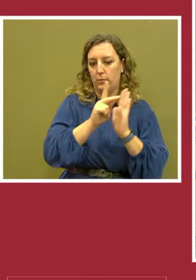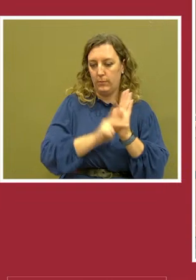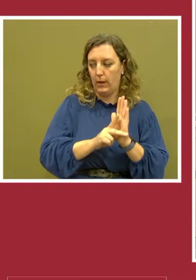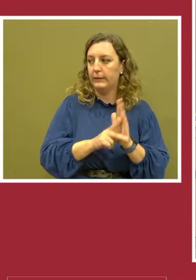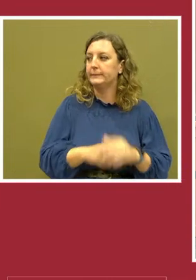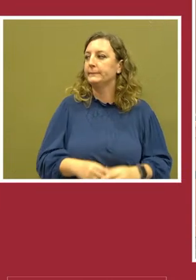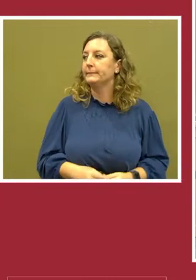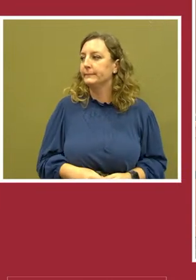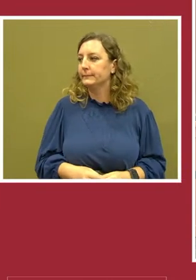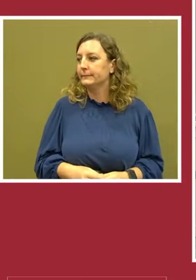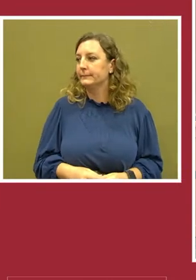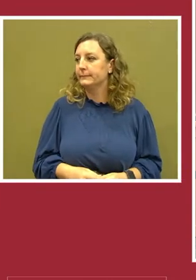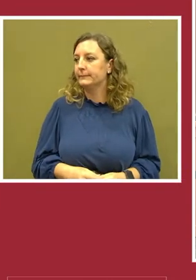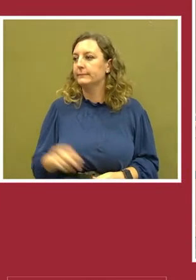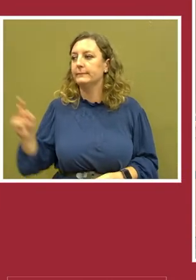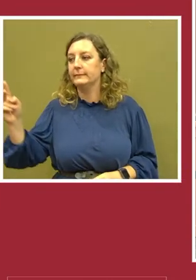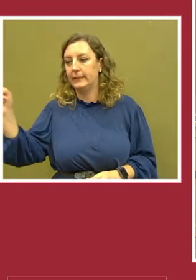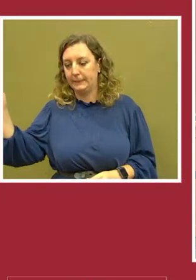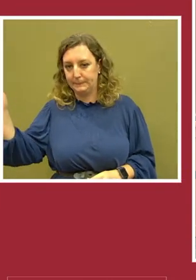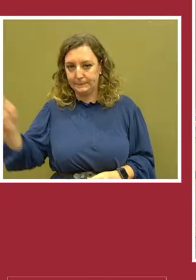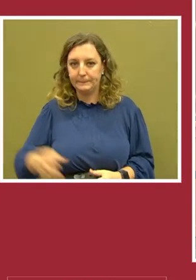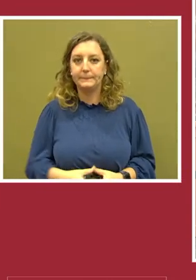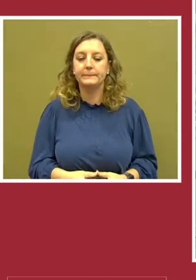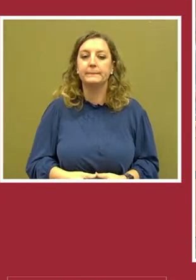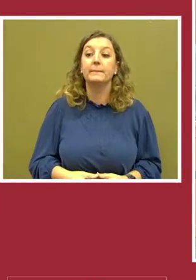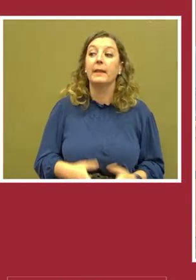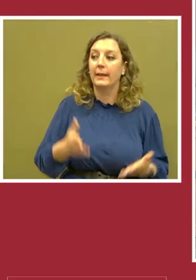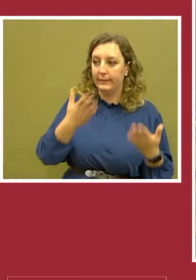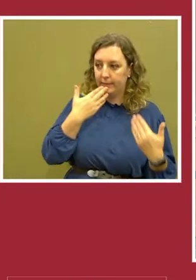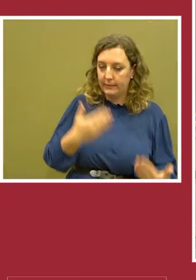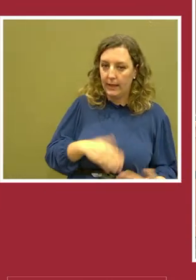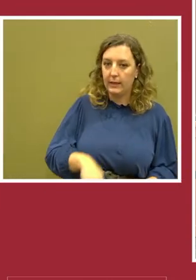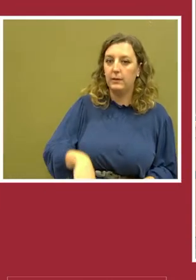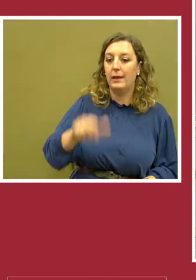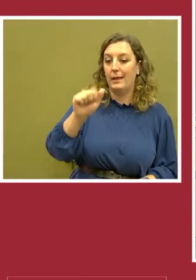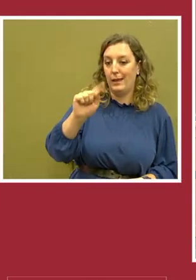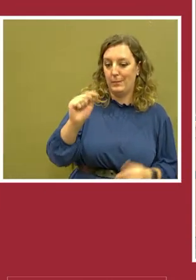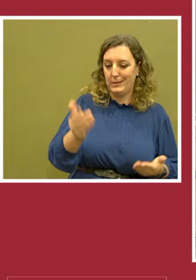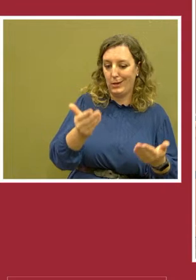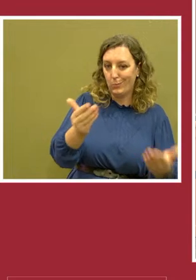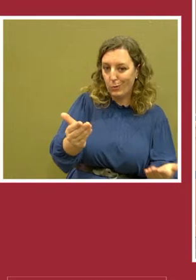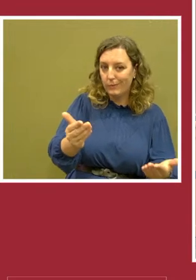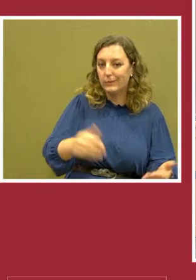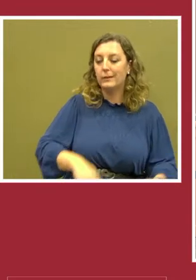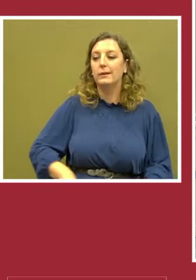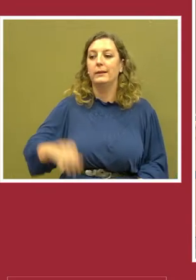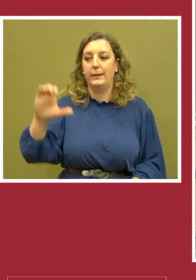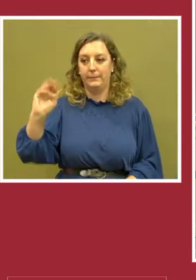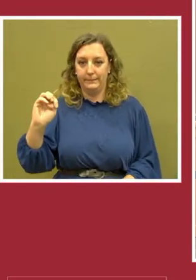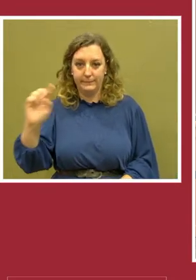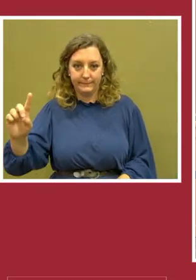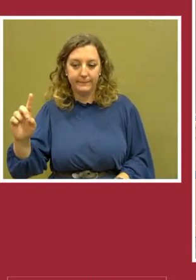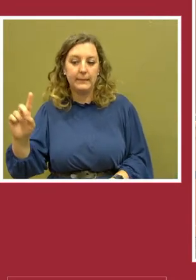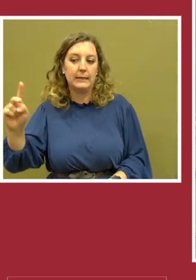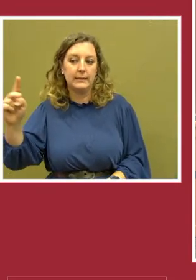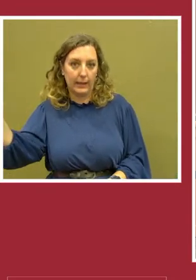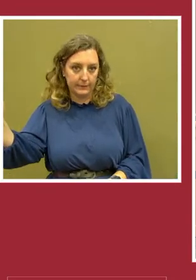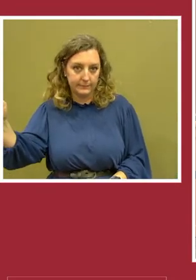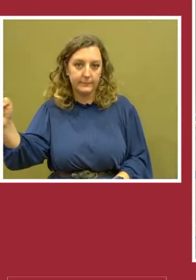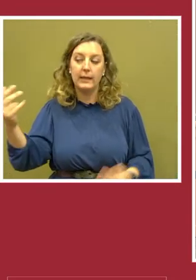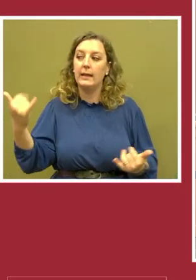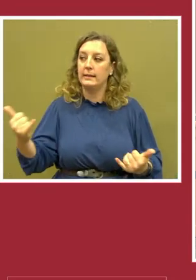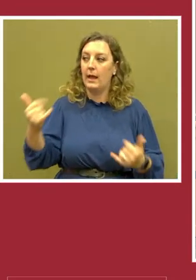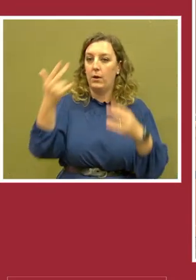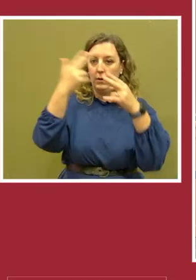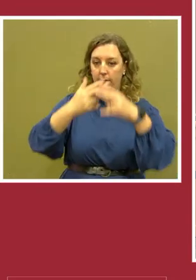presented. Second. Thank you. Director Tatum has moved. Director McPherson Douglas has seconded. I will